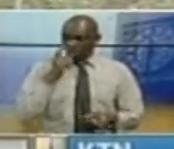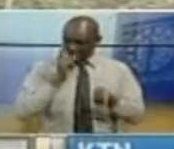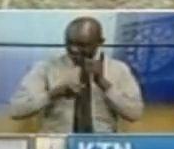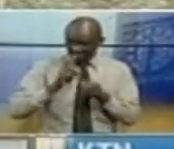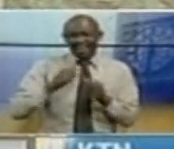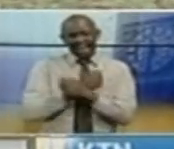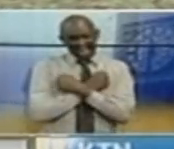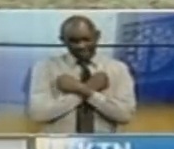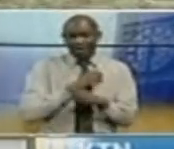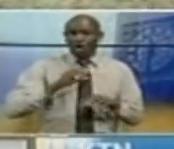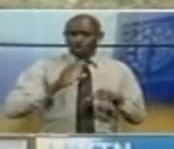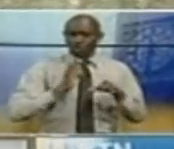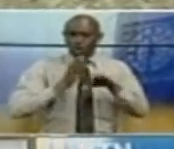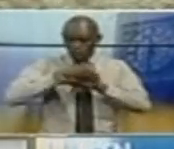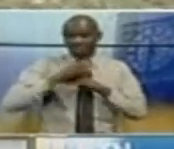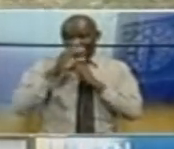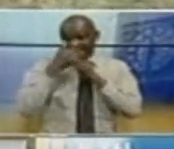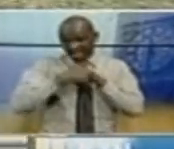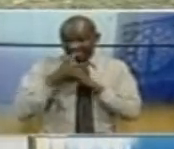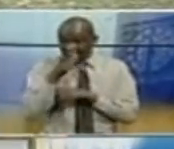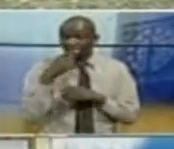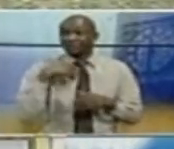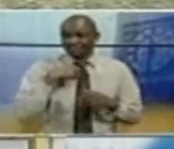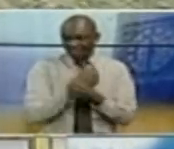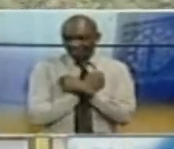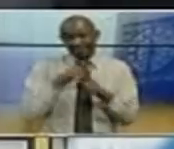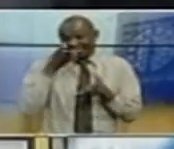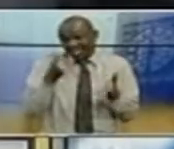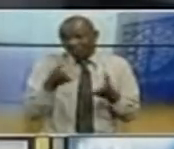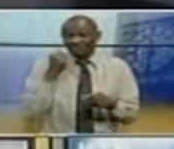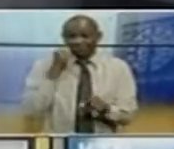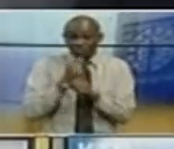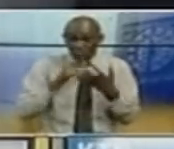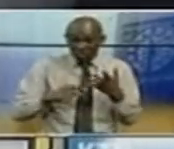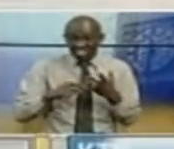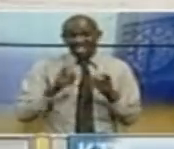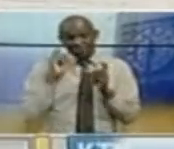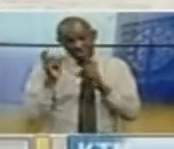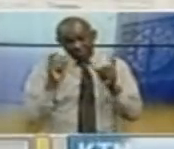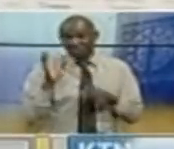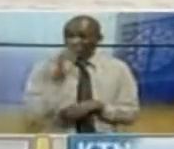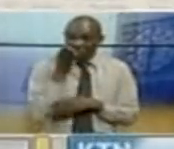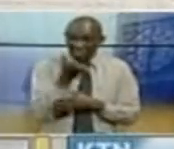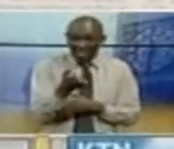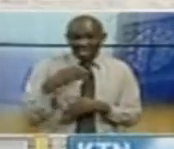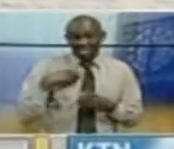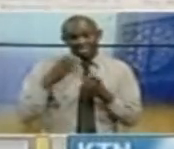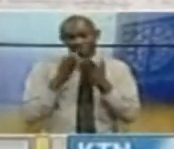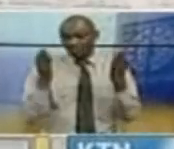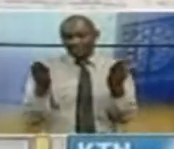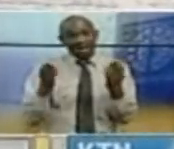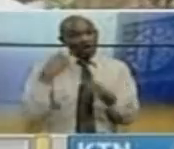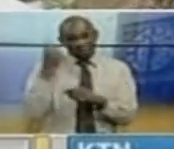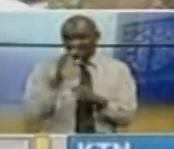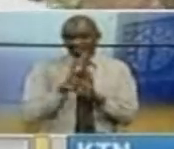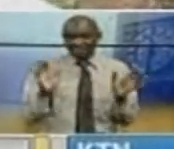his expertise. What's left of it, seen now only either through the rusty medals or the worn out newspaper